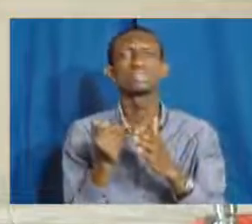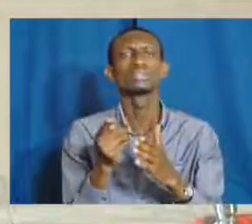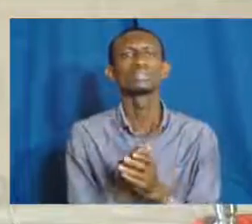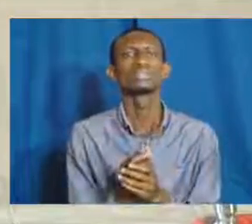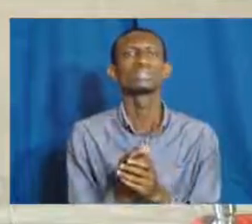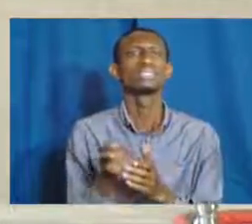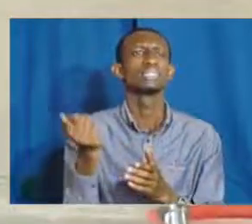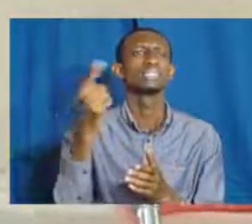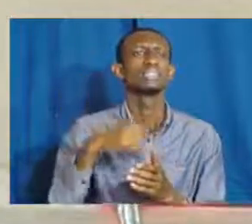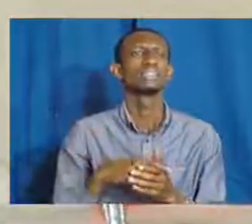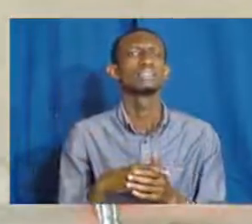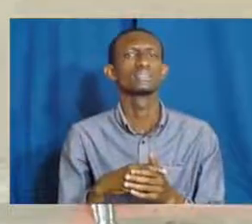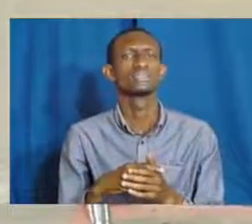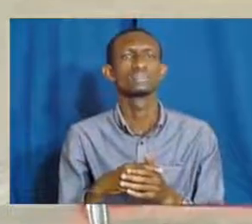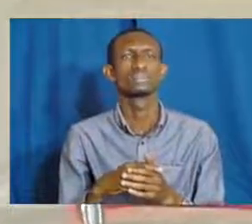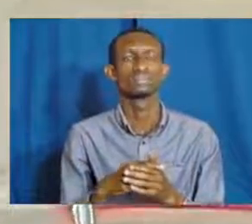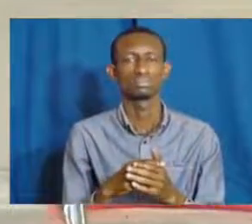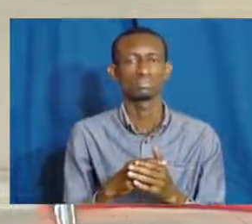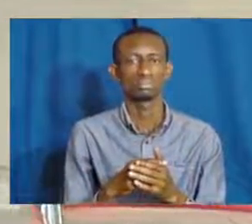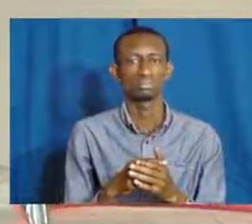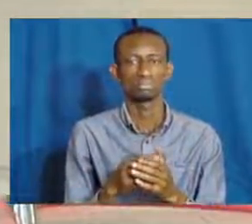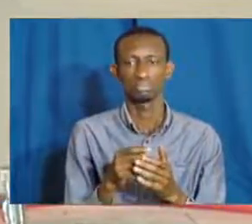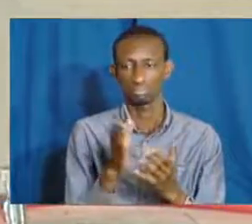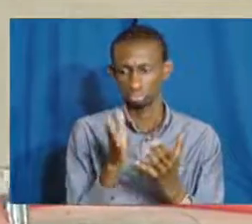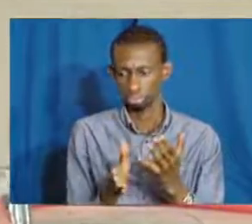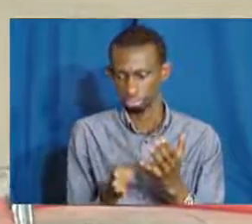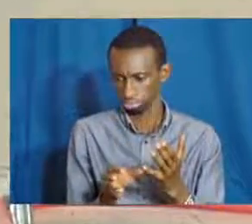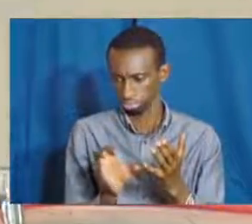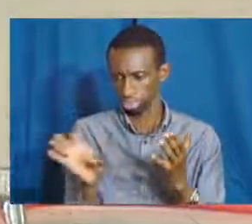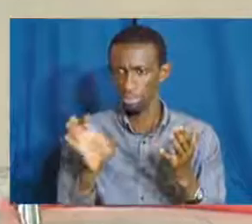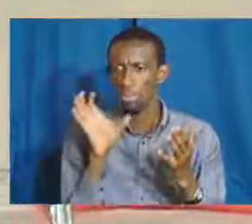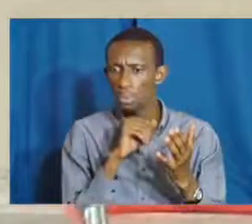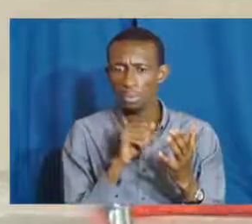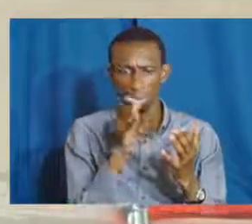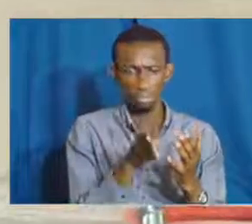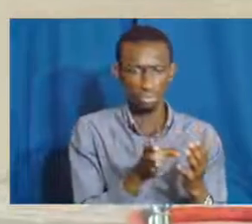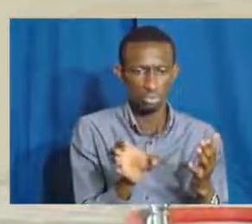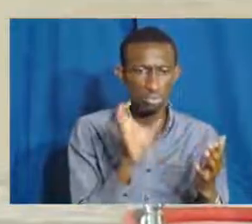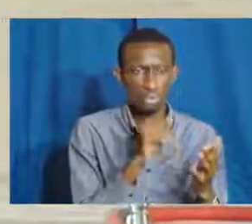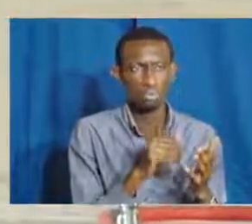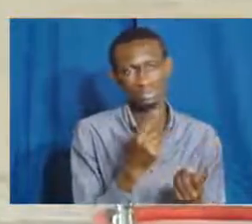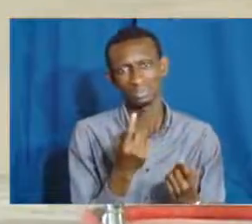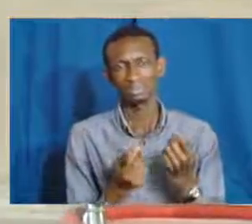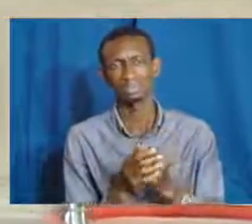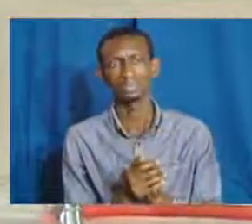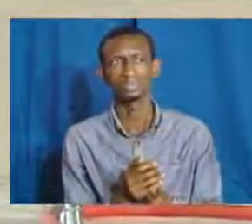some gaps. If you remember also what I talked about, what made